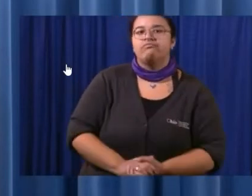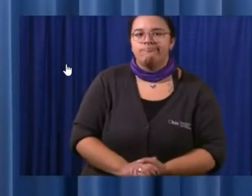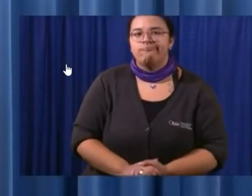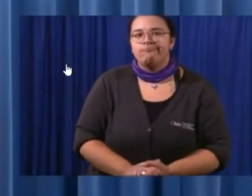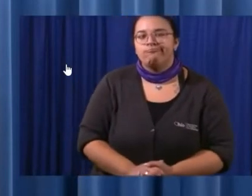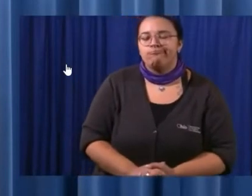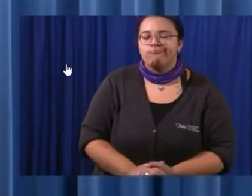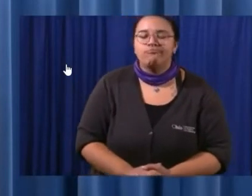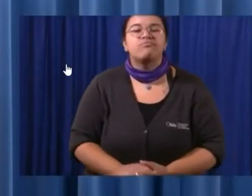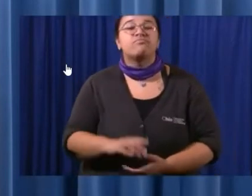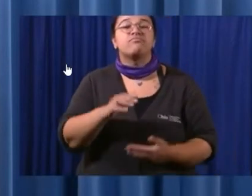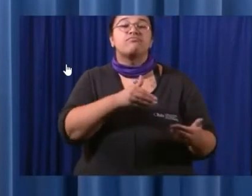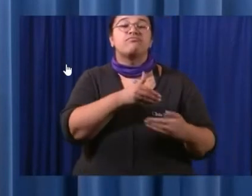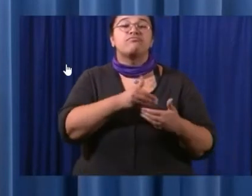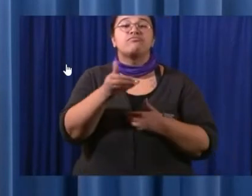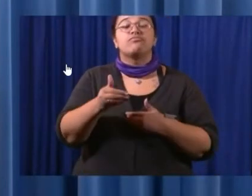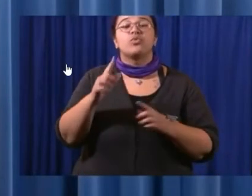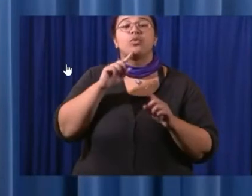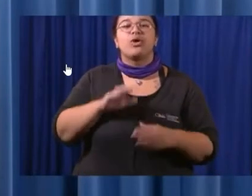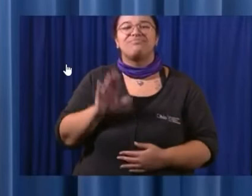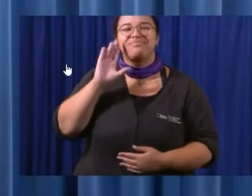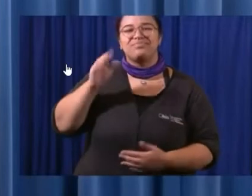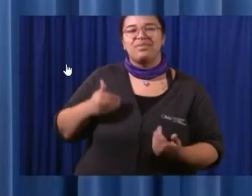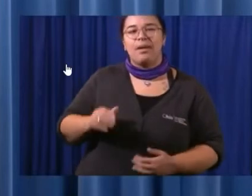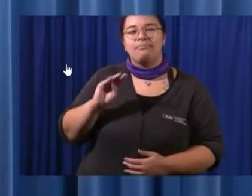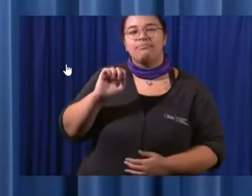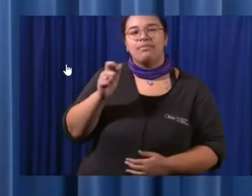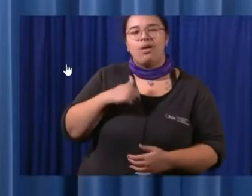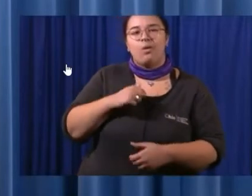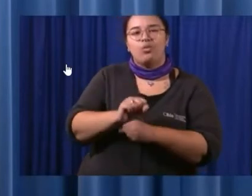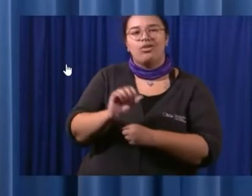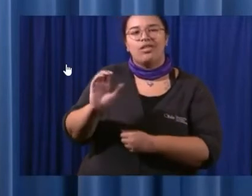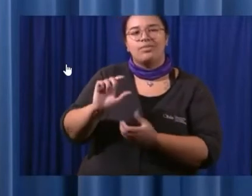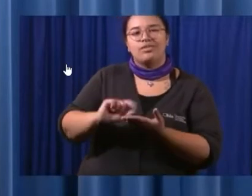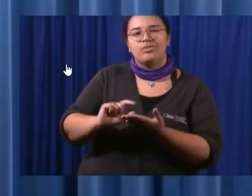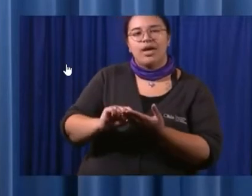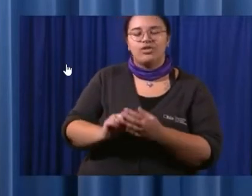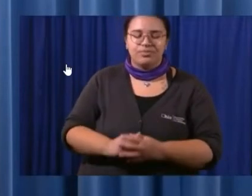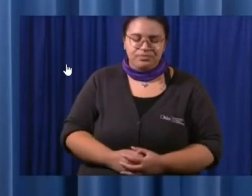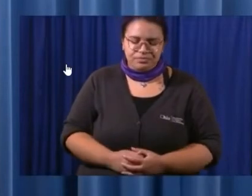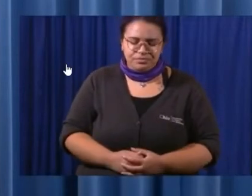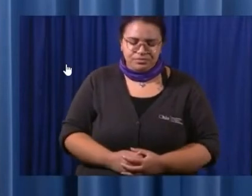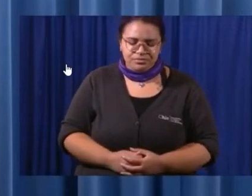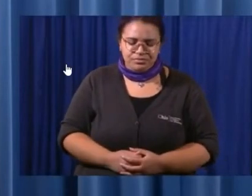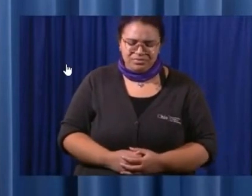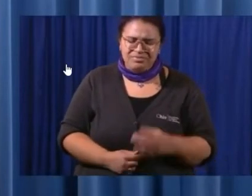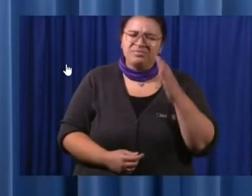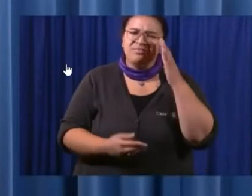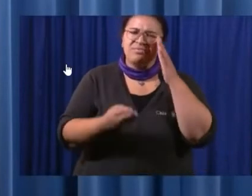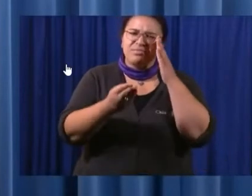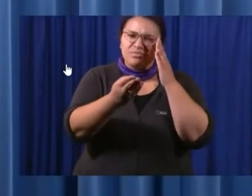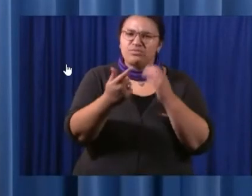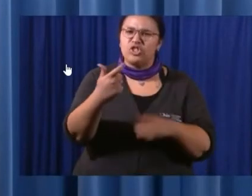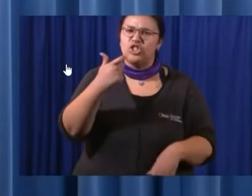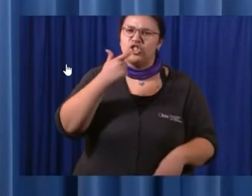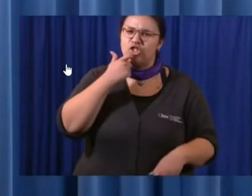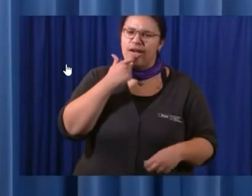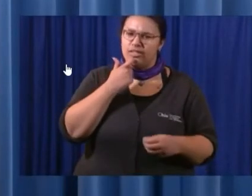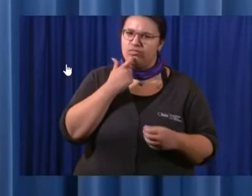Afternoon, Governor. Max Philby with the Columbus Dispatch. Given your support, as you just expressed it, for the face